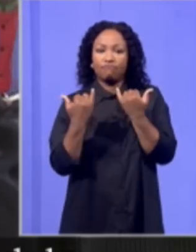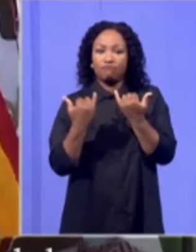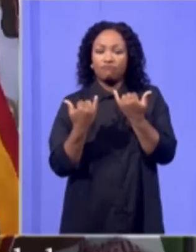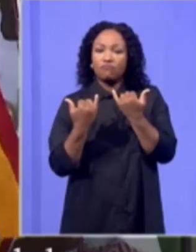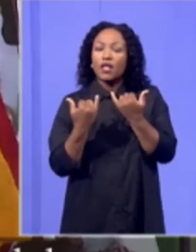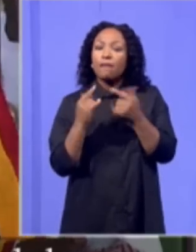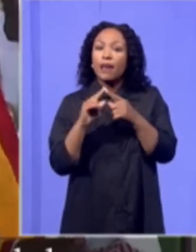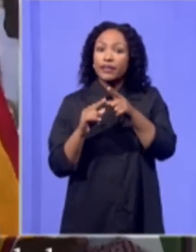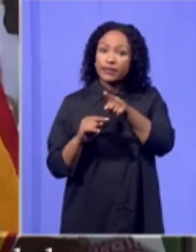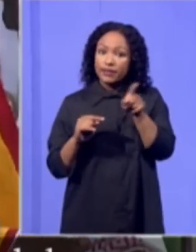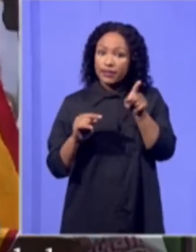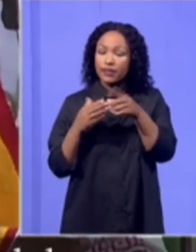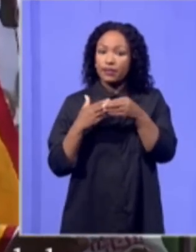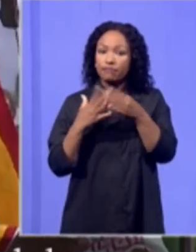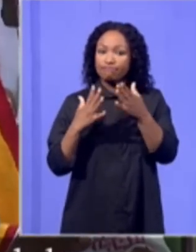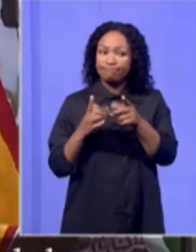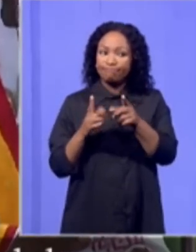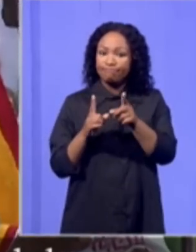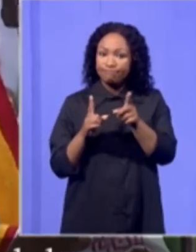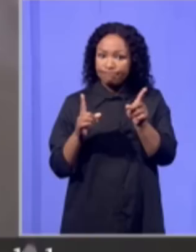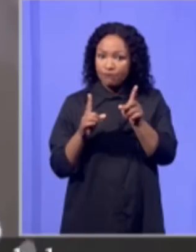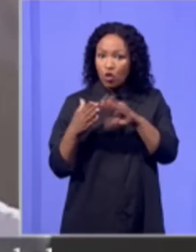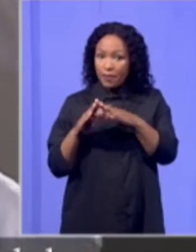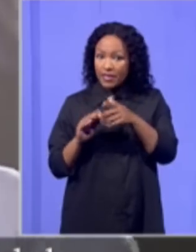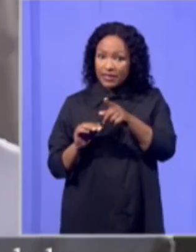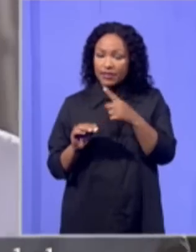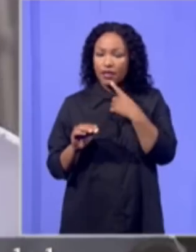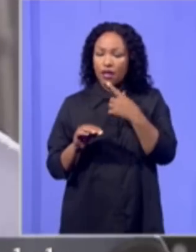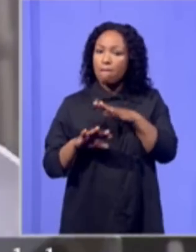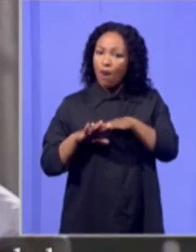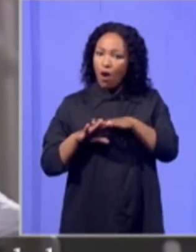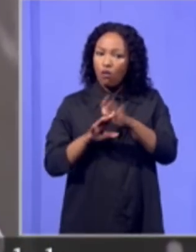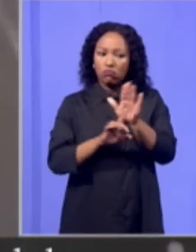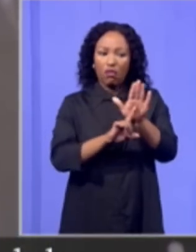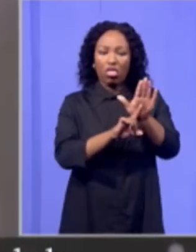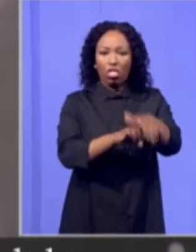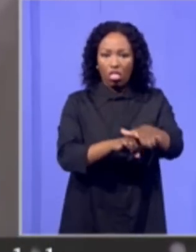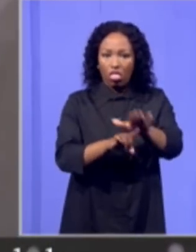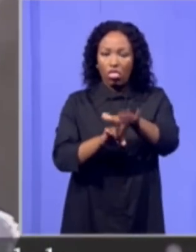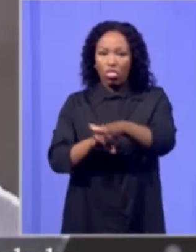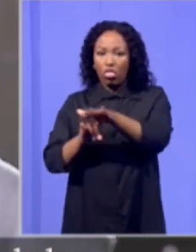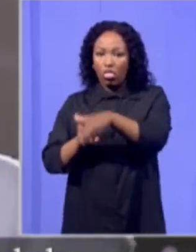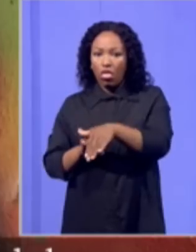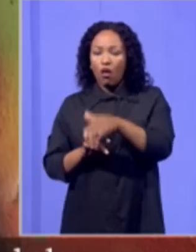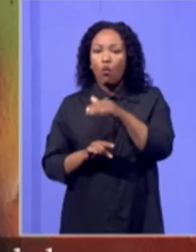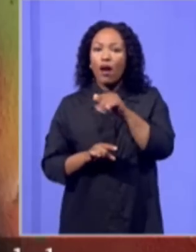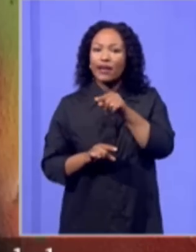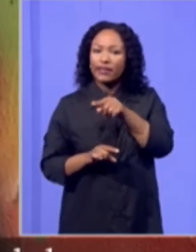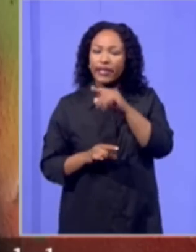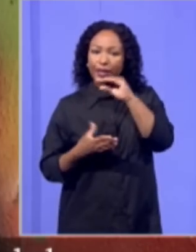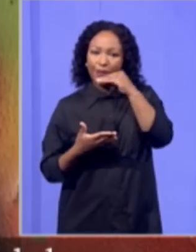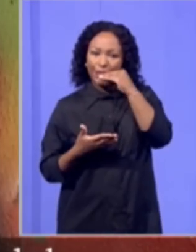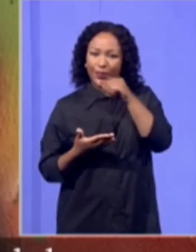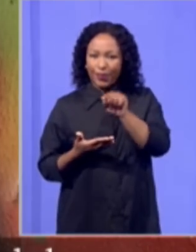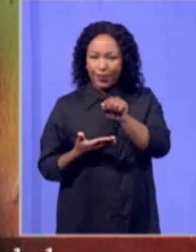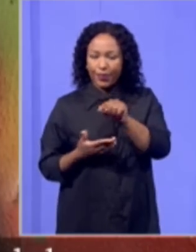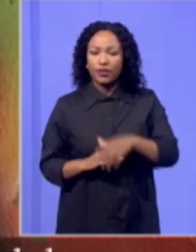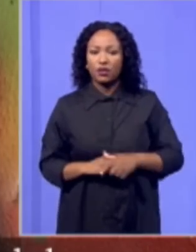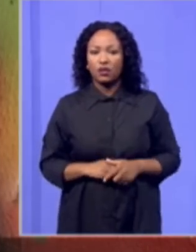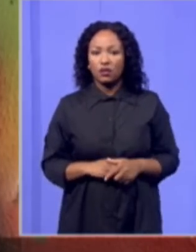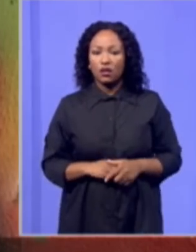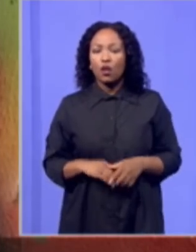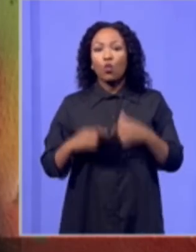ga jaana ba santse ba kgethololwa mme sepako segolo sa kgethololo eno ke motokwane. We are saying that we are the